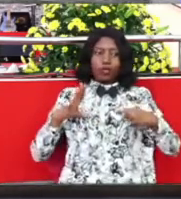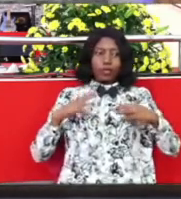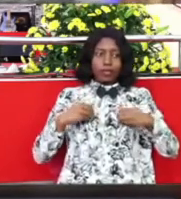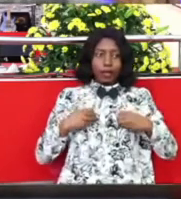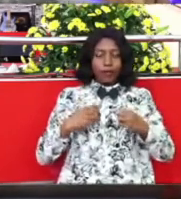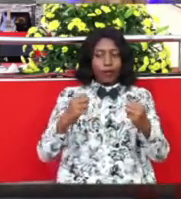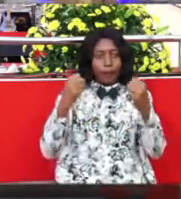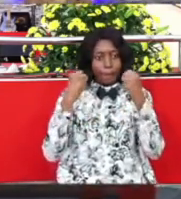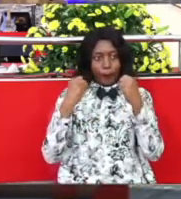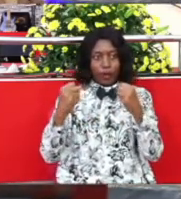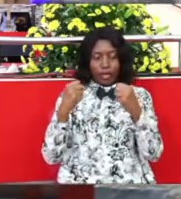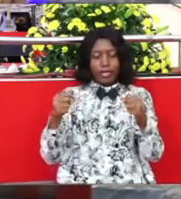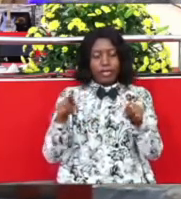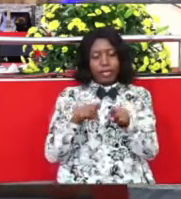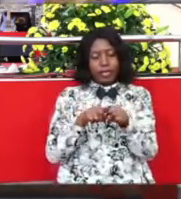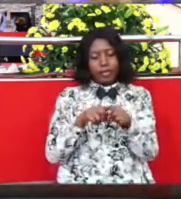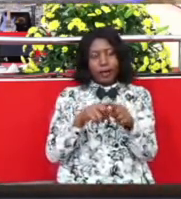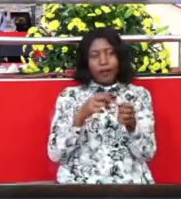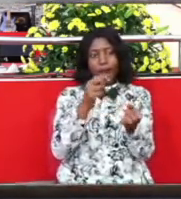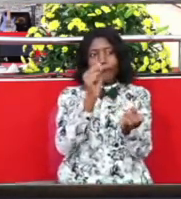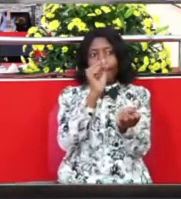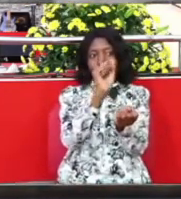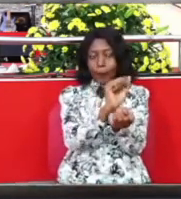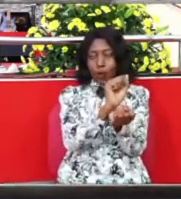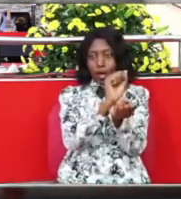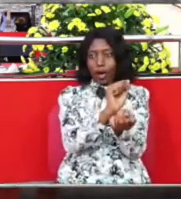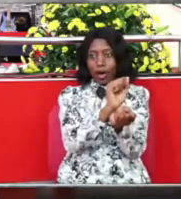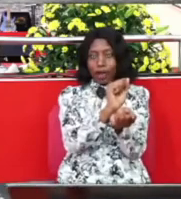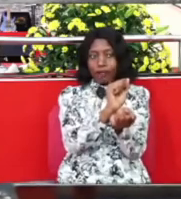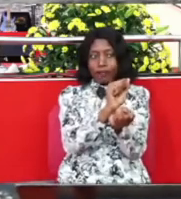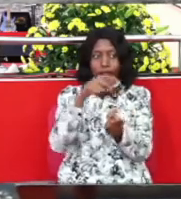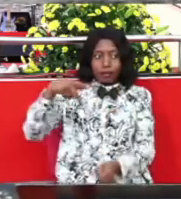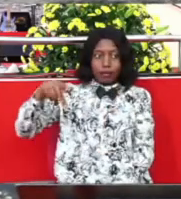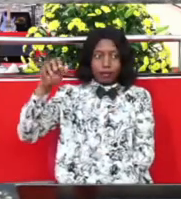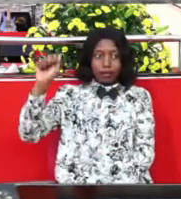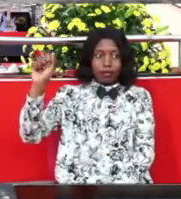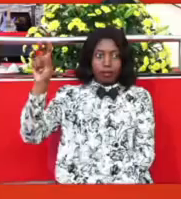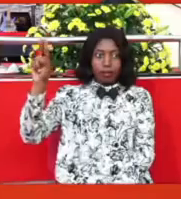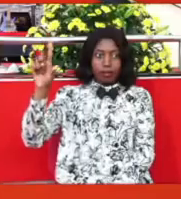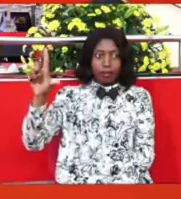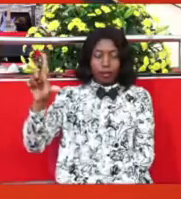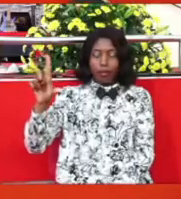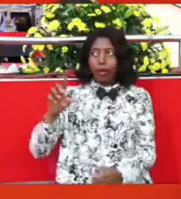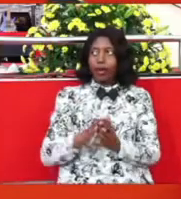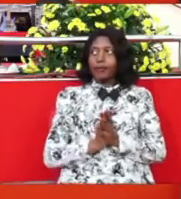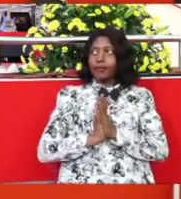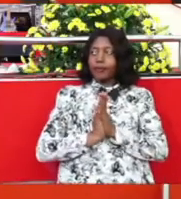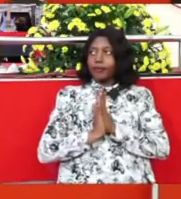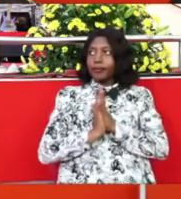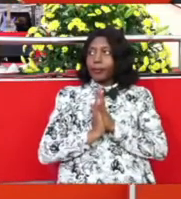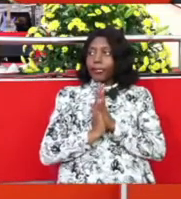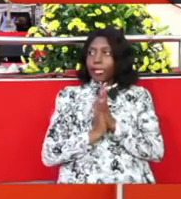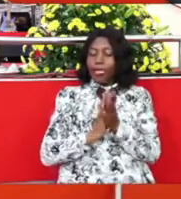Paul of Tarsus had. The boldness to face kings and to tell them the gospel without fear. Utapata ujasiri